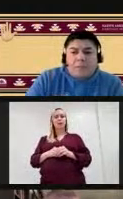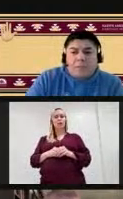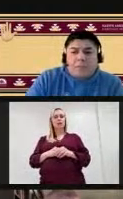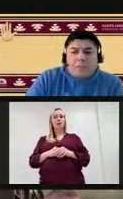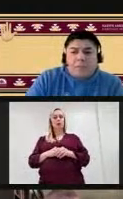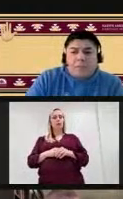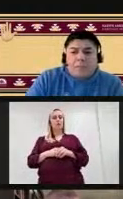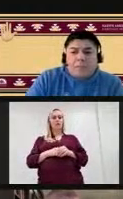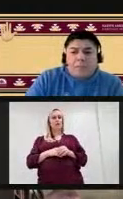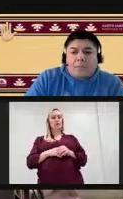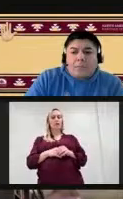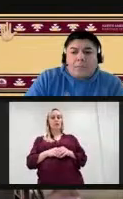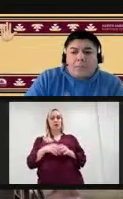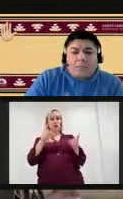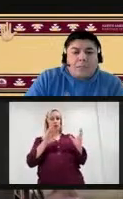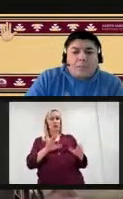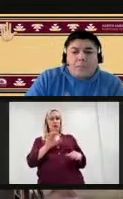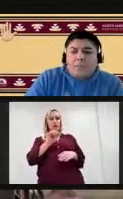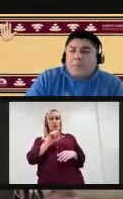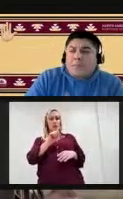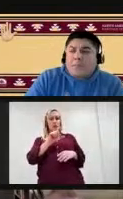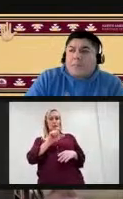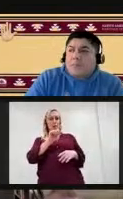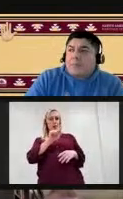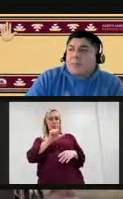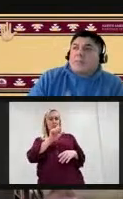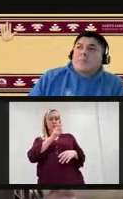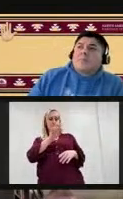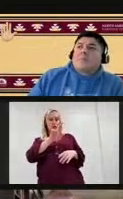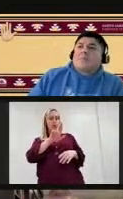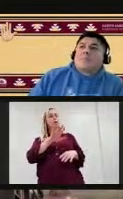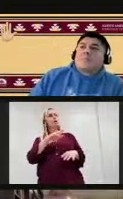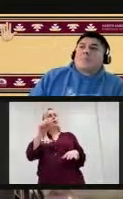As I'm hearing Dr. Salazar? Yes, I have